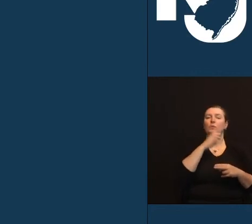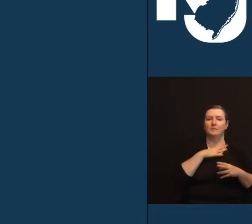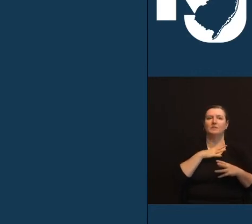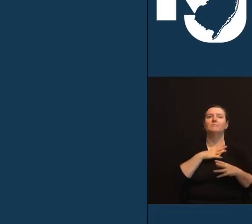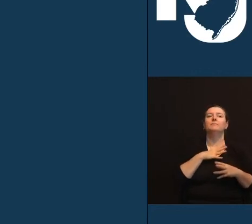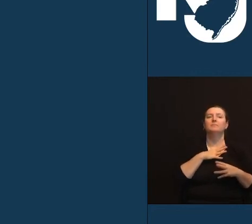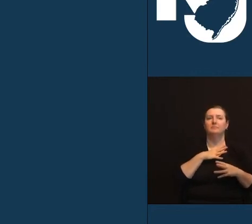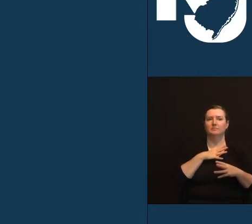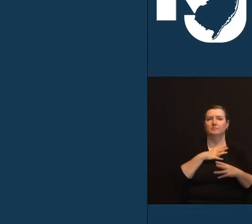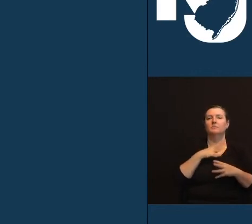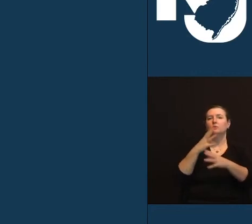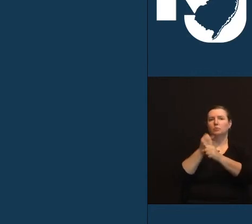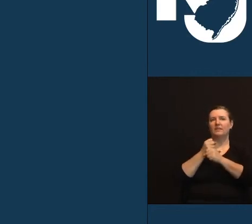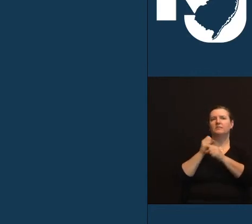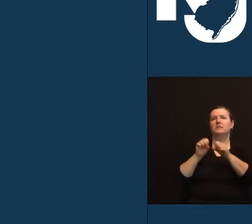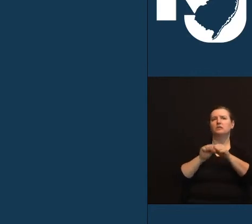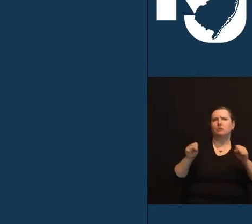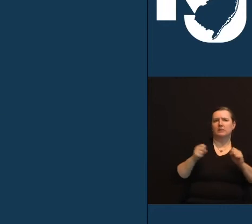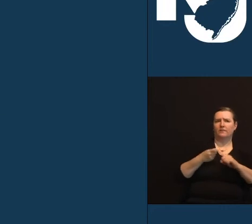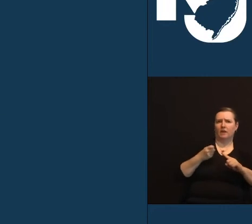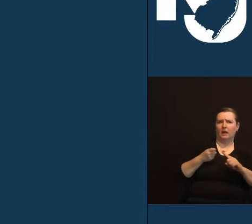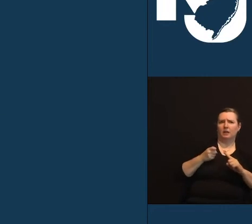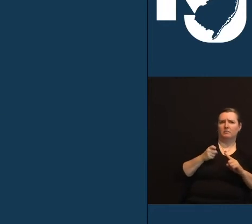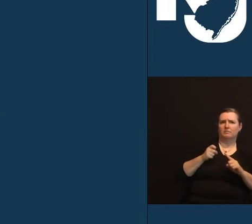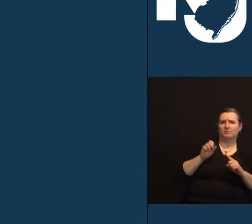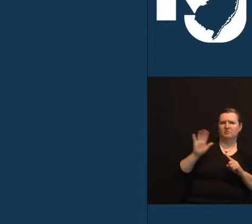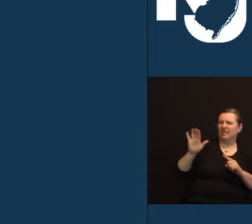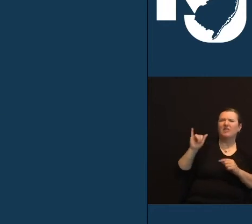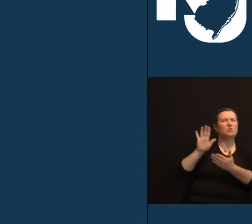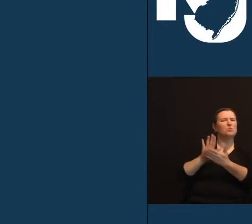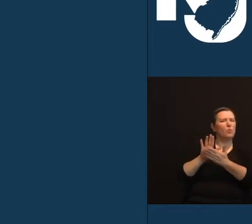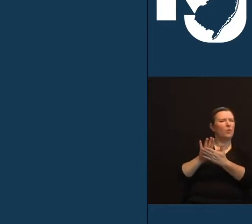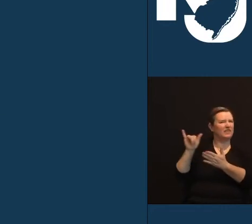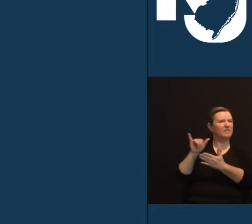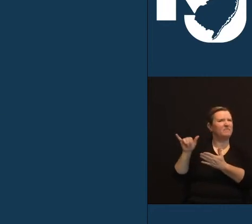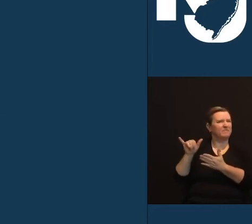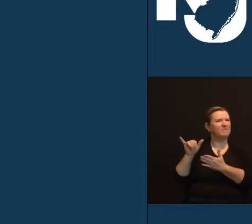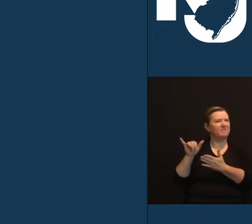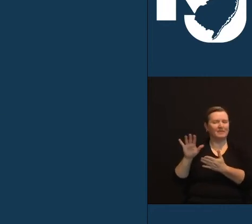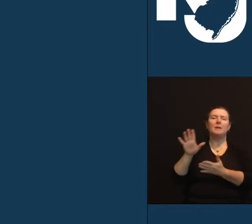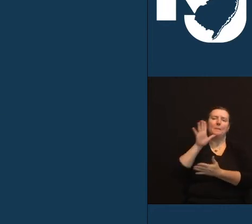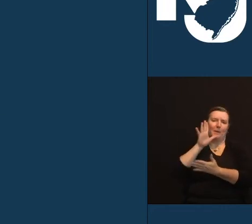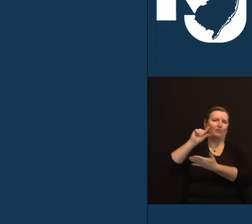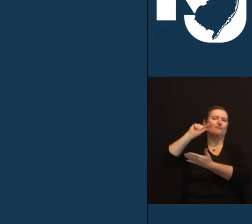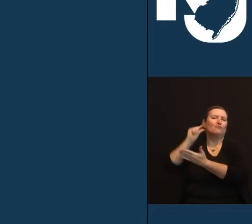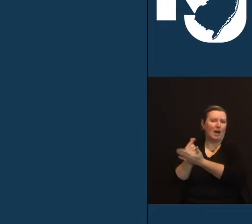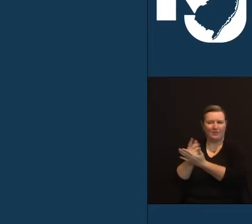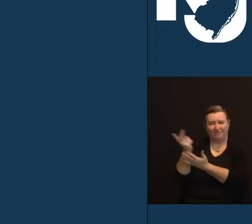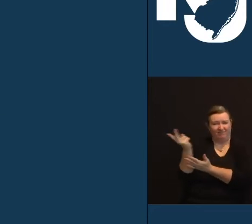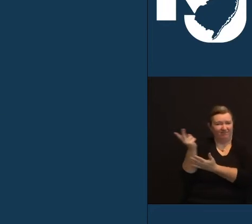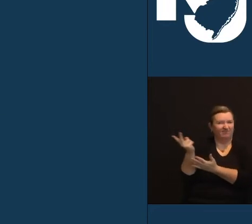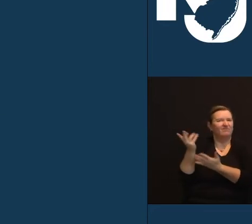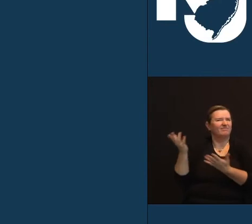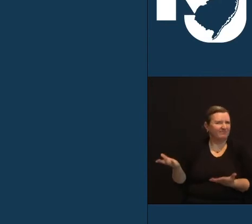doing fine. We send them our best wishes. Welcome to our New Jersey family, young Zoe Sadie